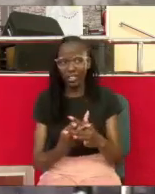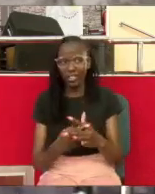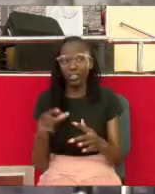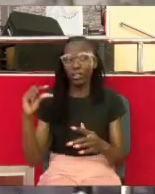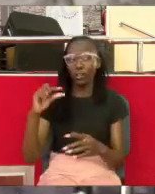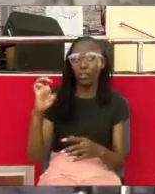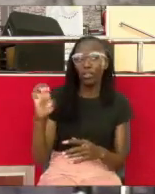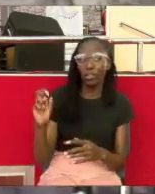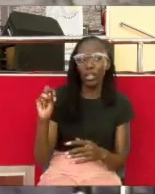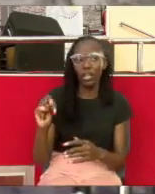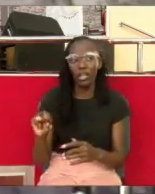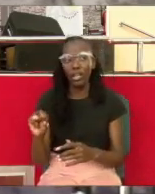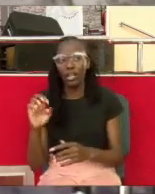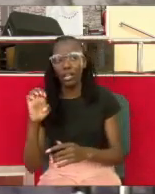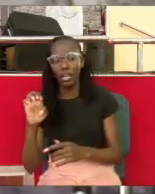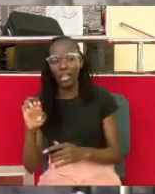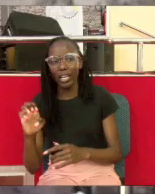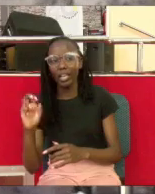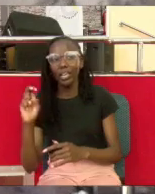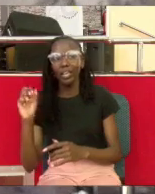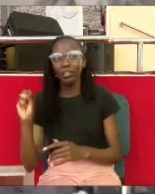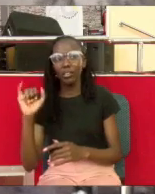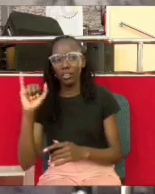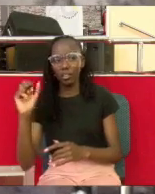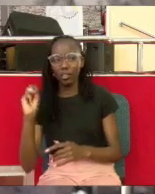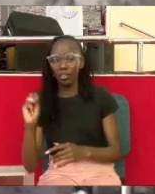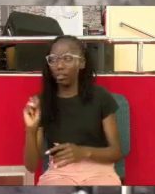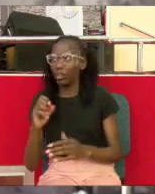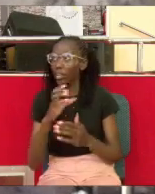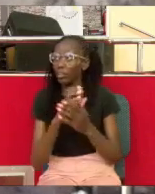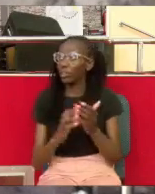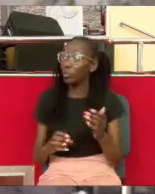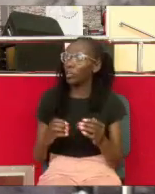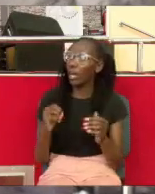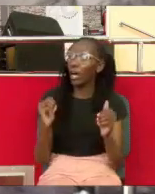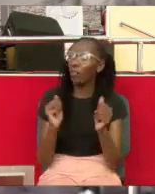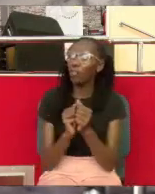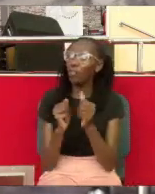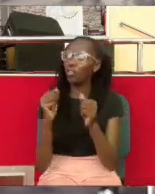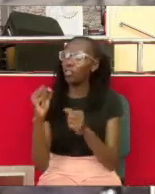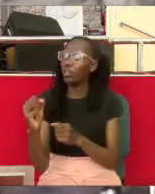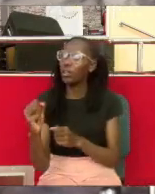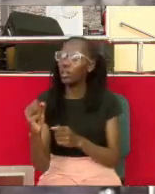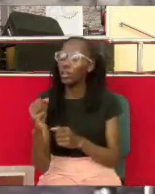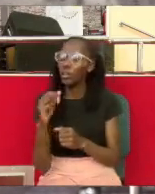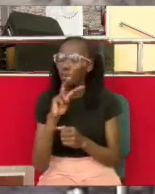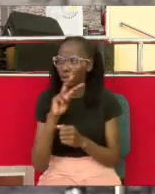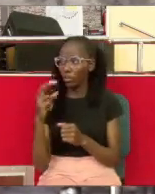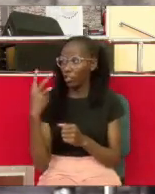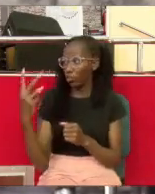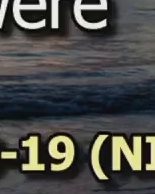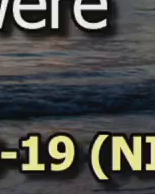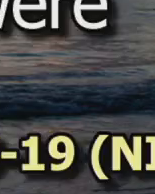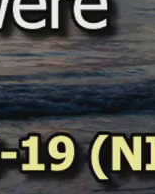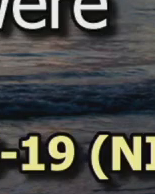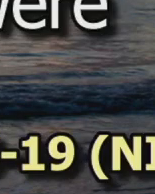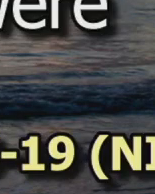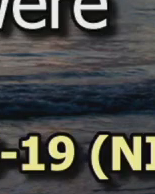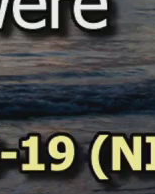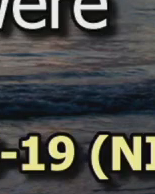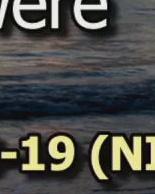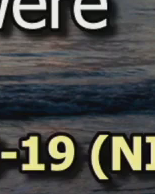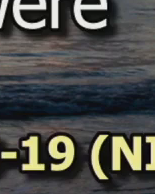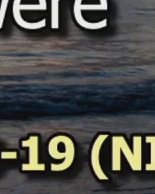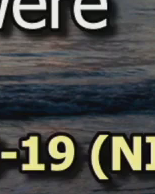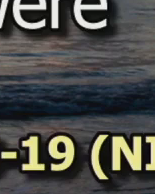from verse 15, and we see some two women there. We see two women by the name of